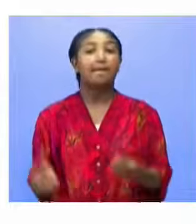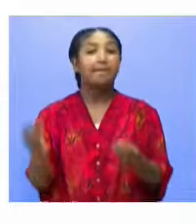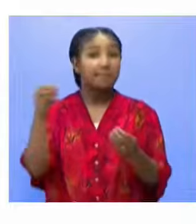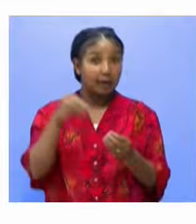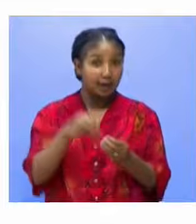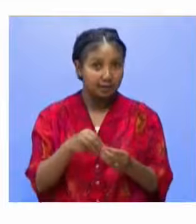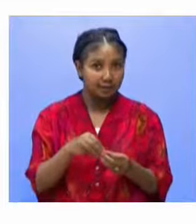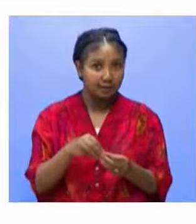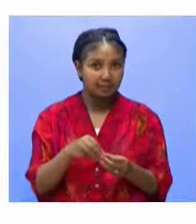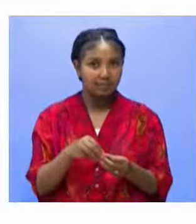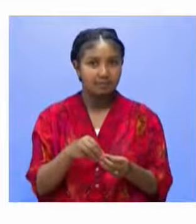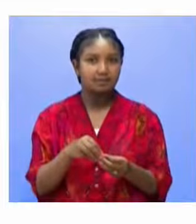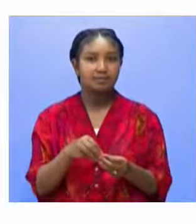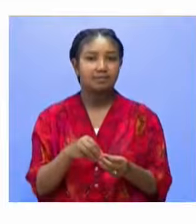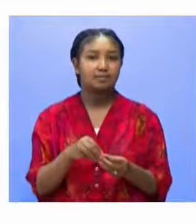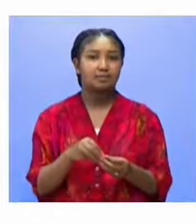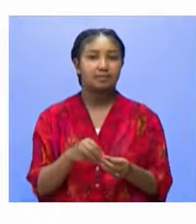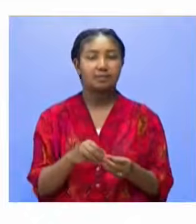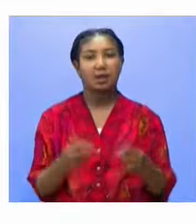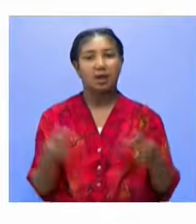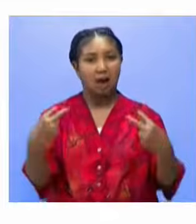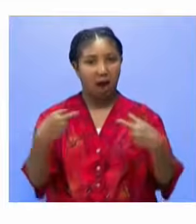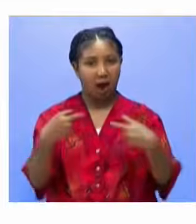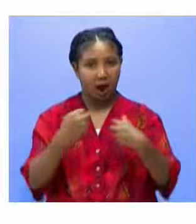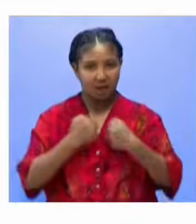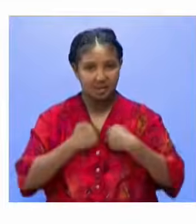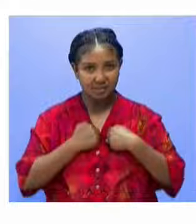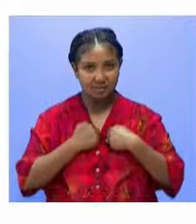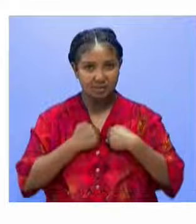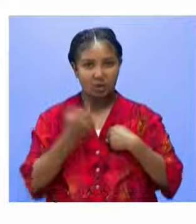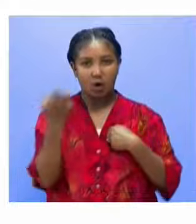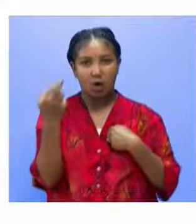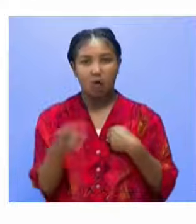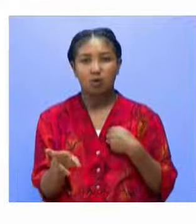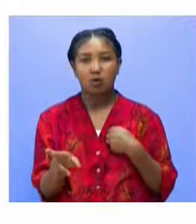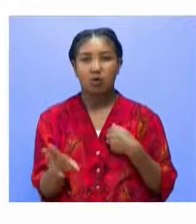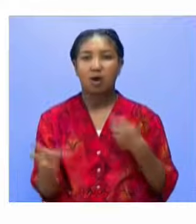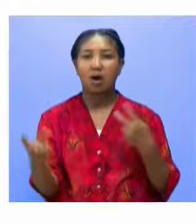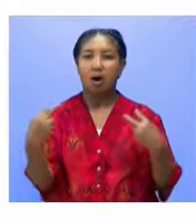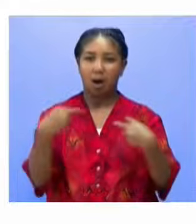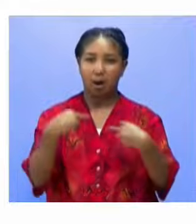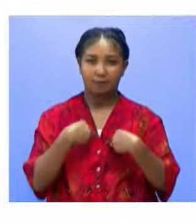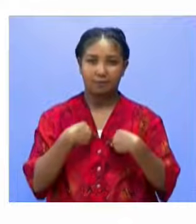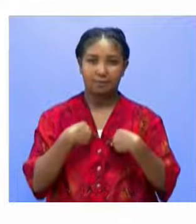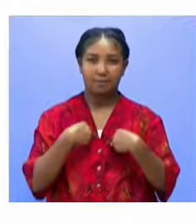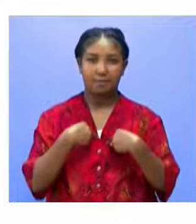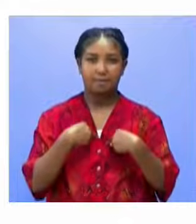Plus, yes, has or have.